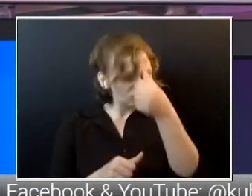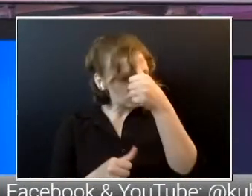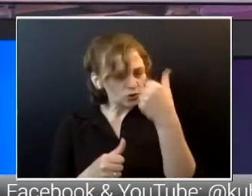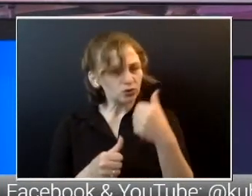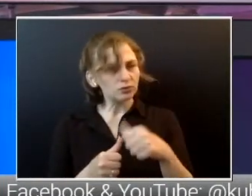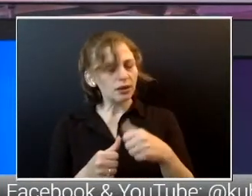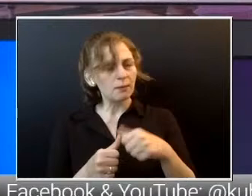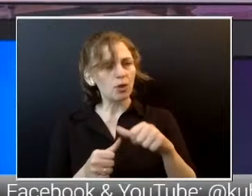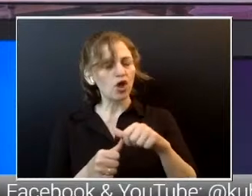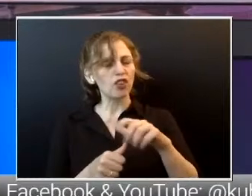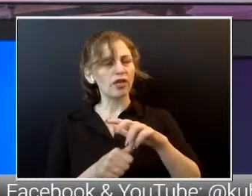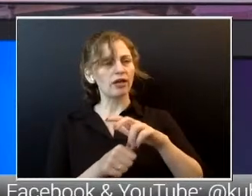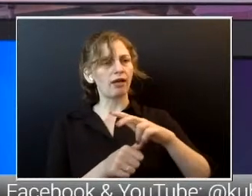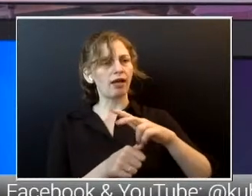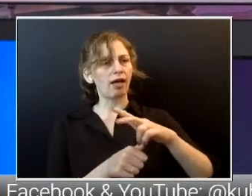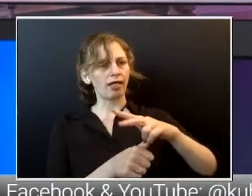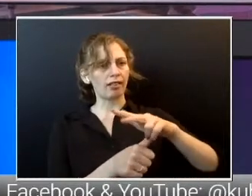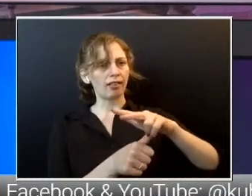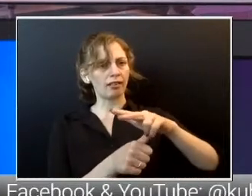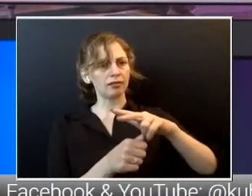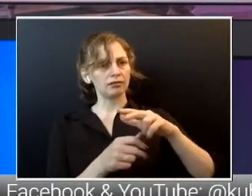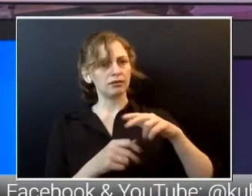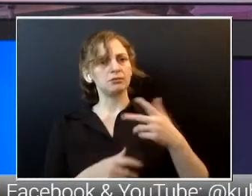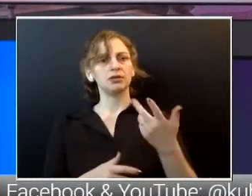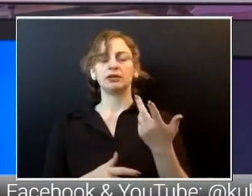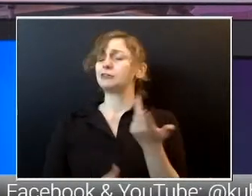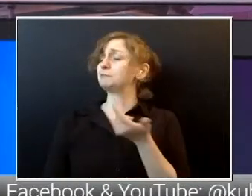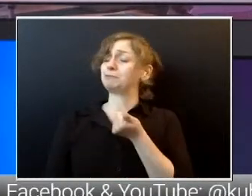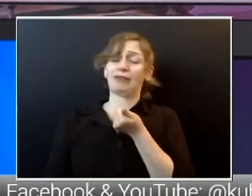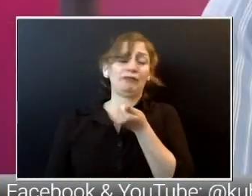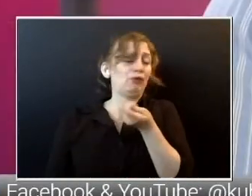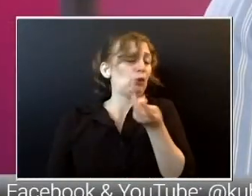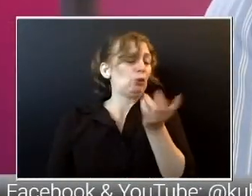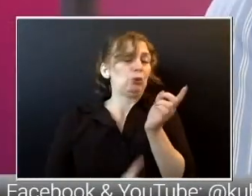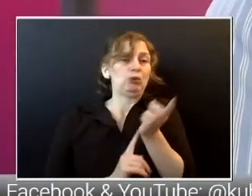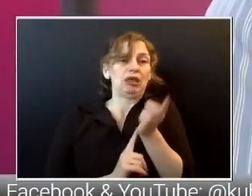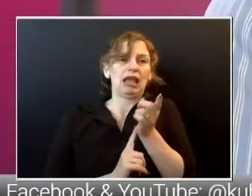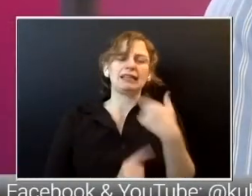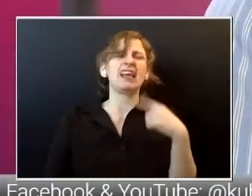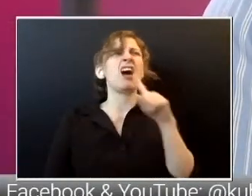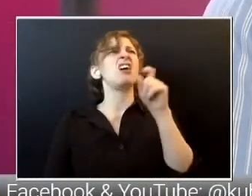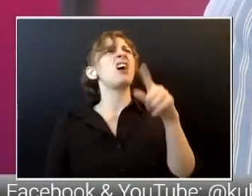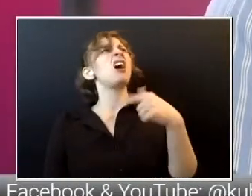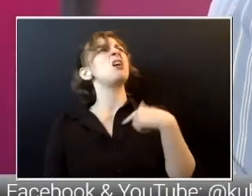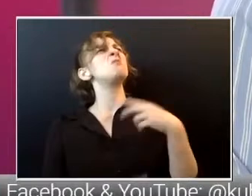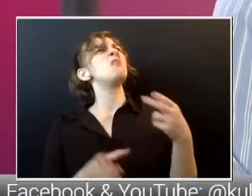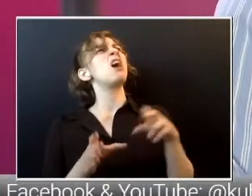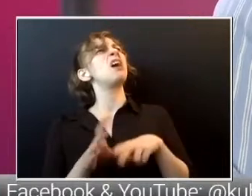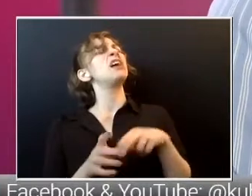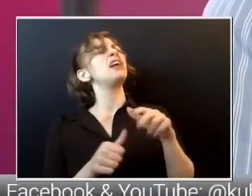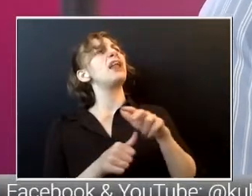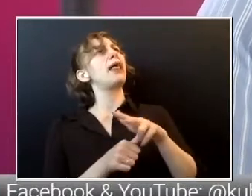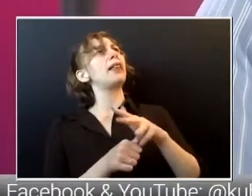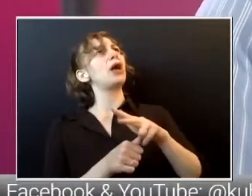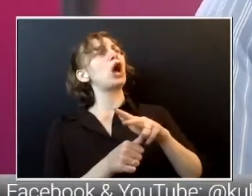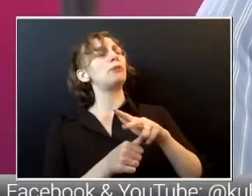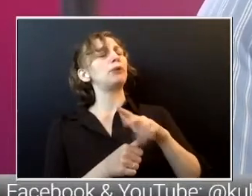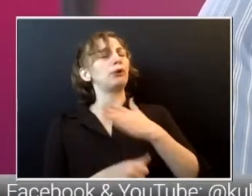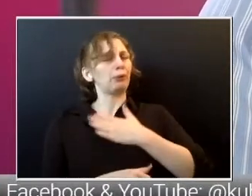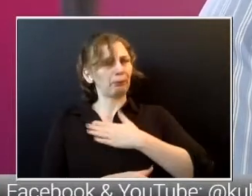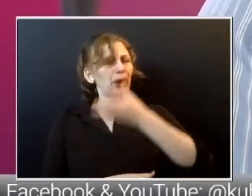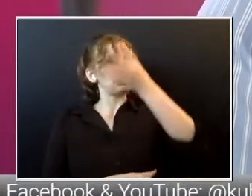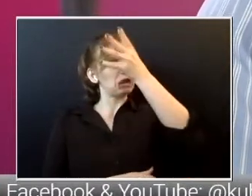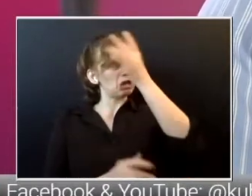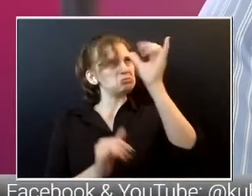few seconds? Just a few seconds when I said, am I in a helicopter? My dad was in a helicopter when he dissected. But it was